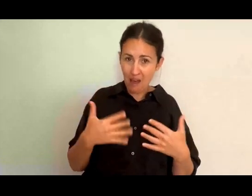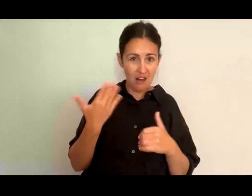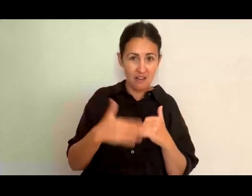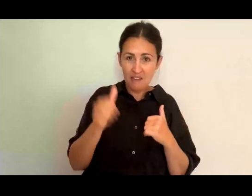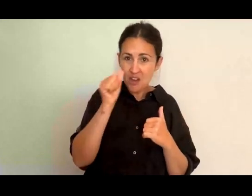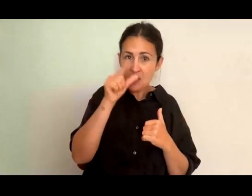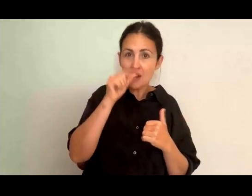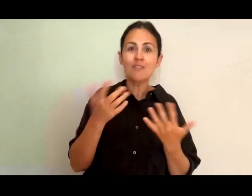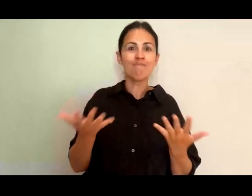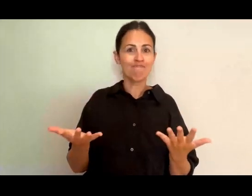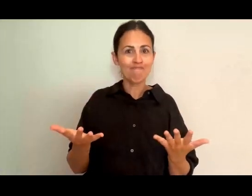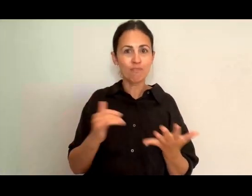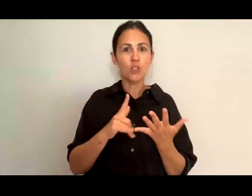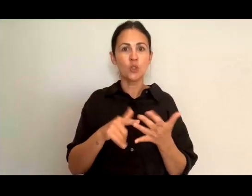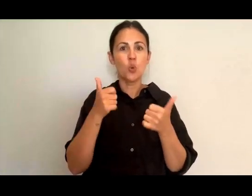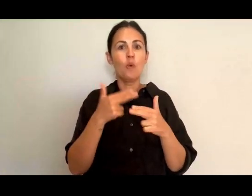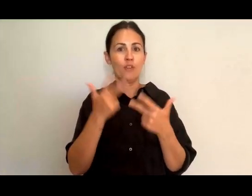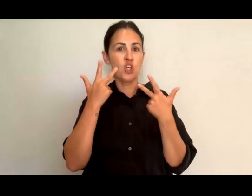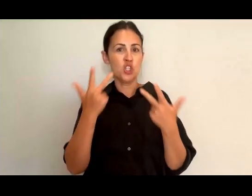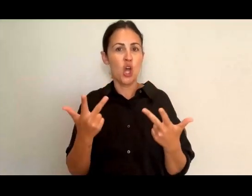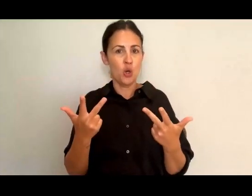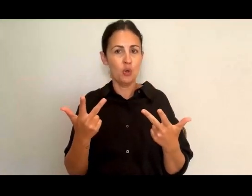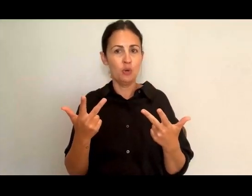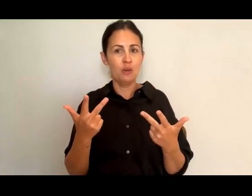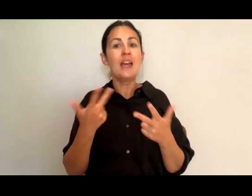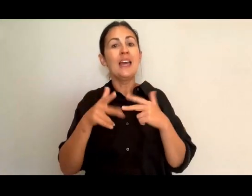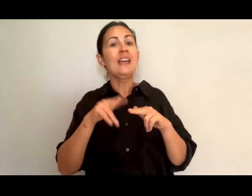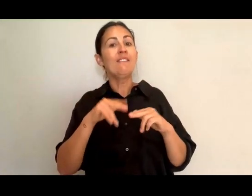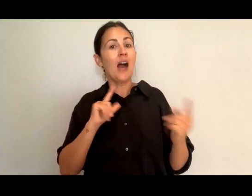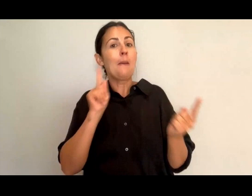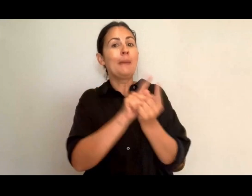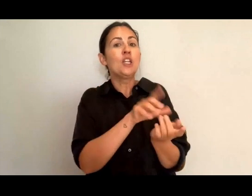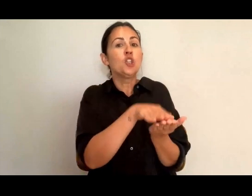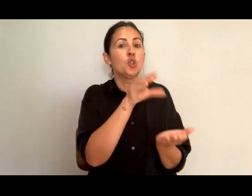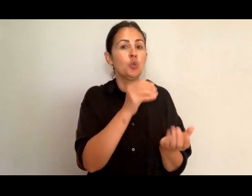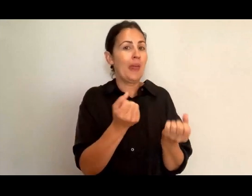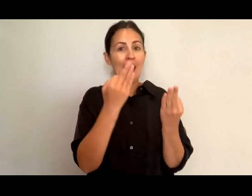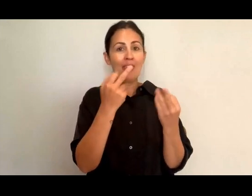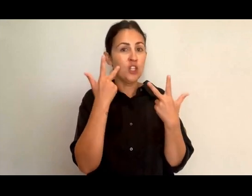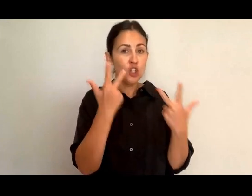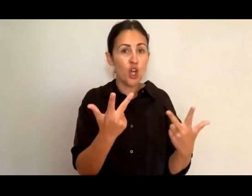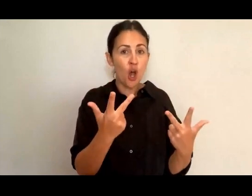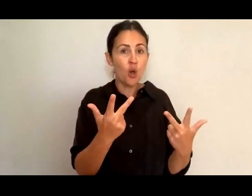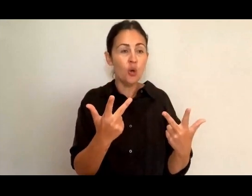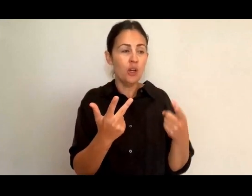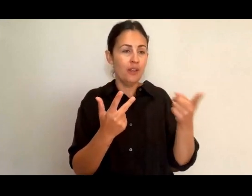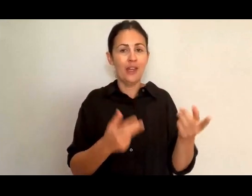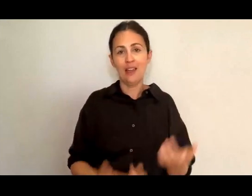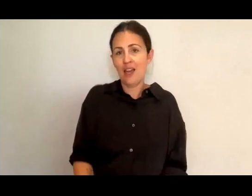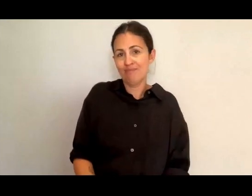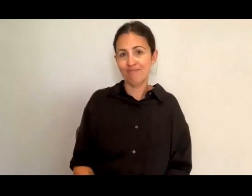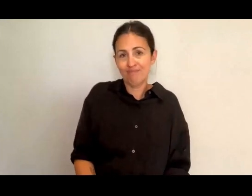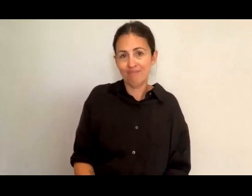with students that you're just seeing for a one-off workshop. And if you have stunning visuals like this that are made within the local community that reflect the humour